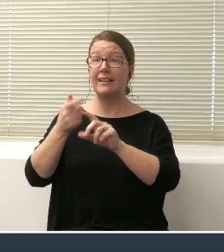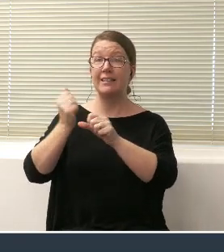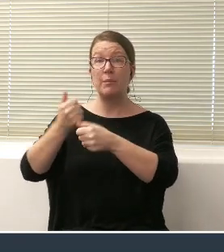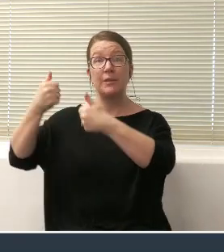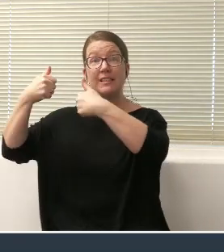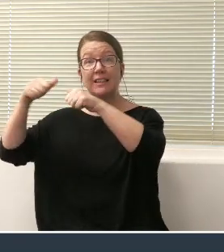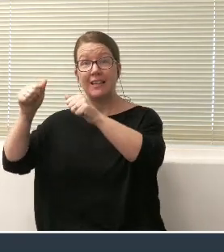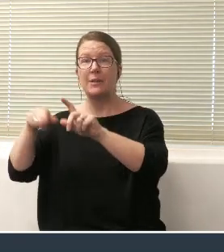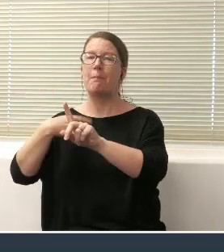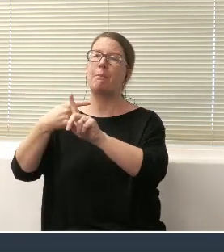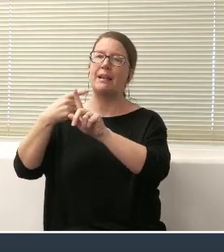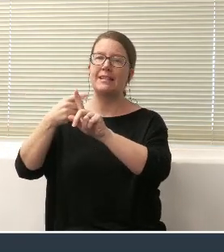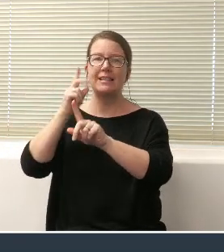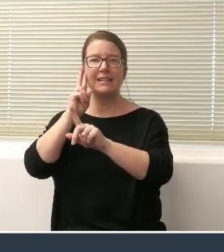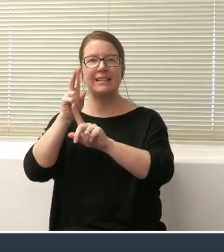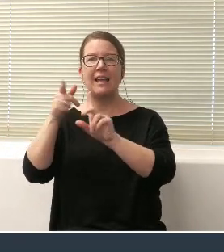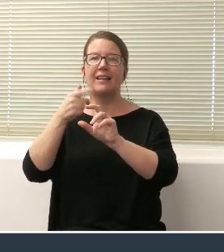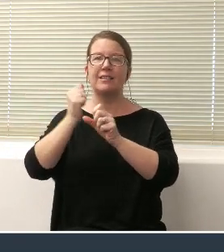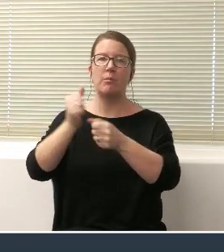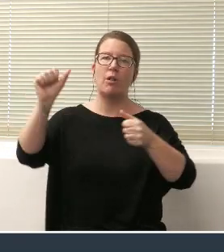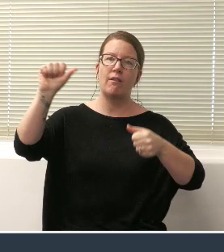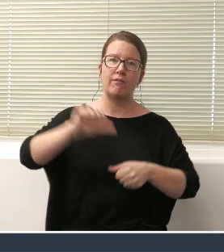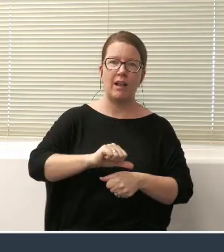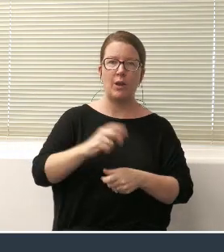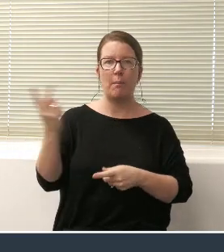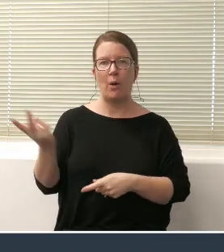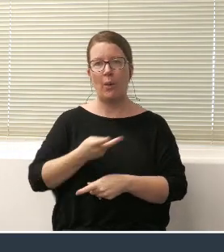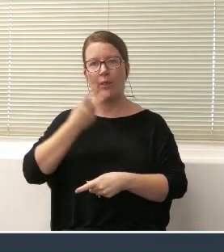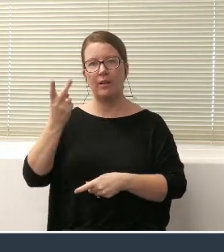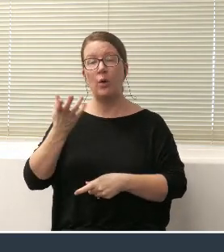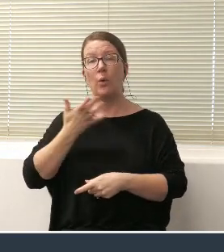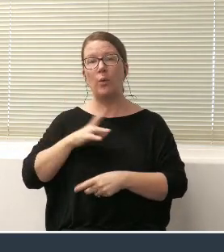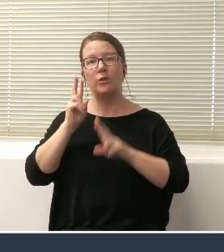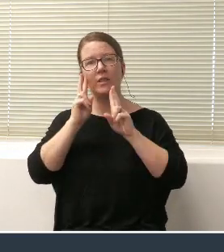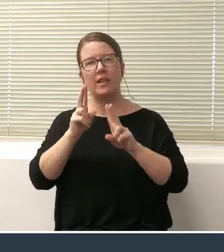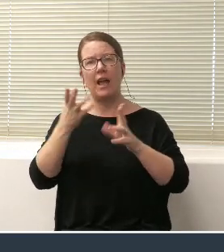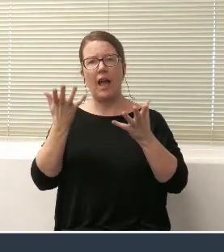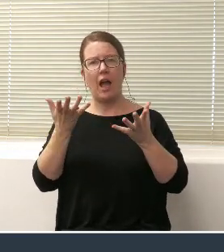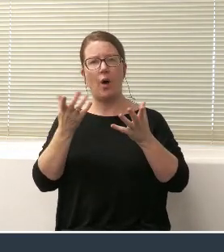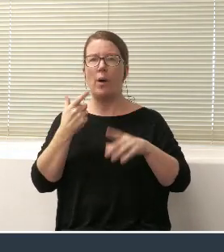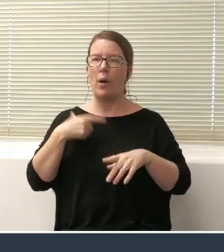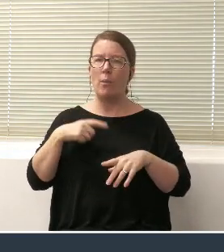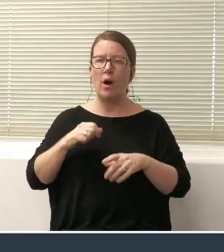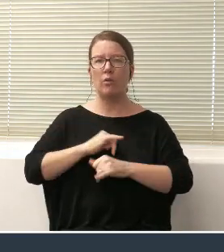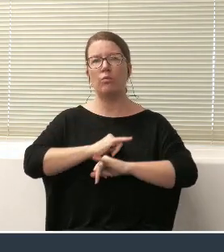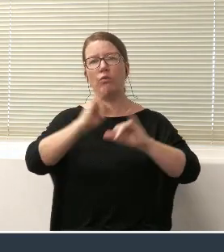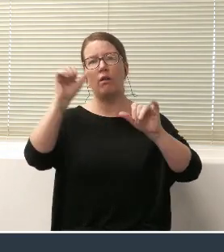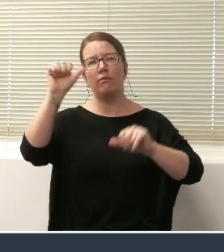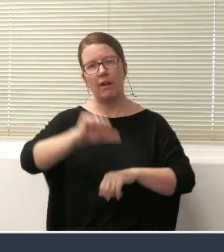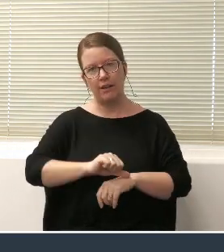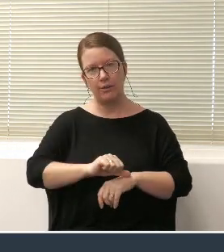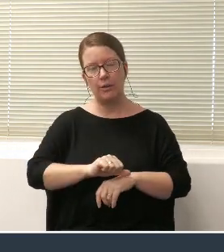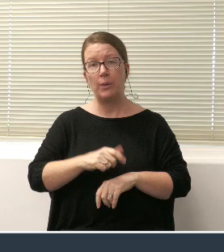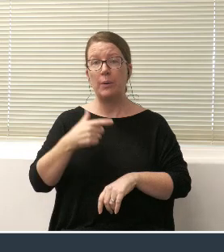see the success stories. You want to see how and why a CCTO can go wrong. And so good examples are ones where